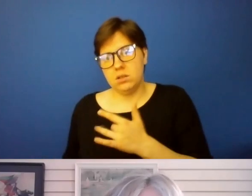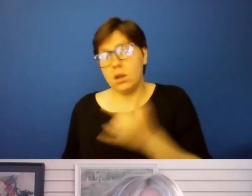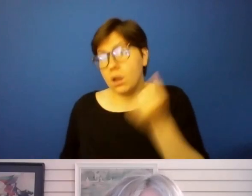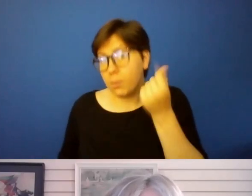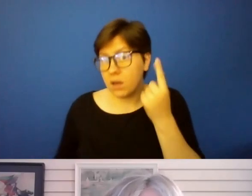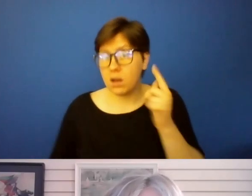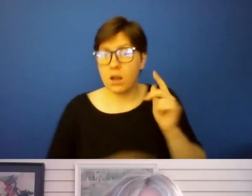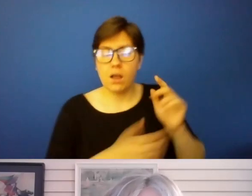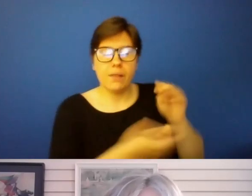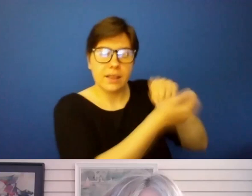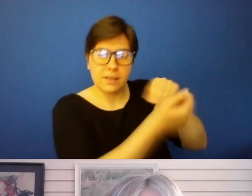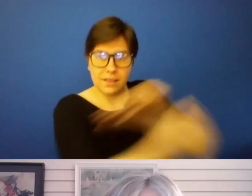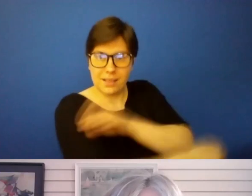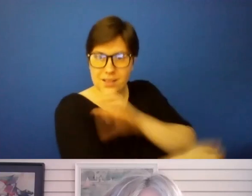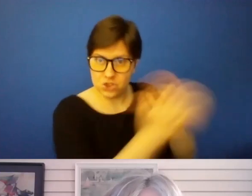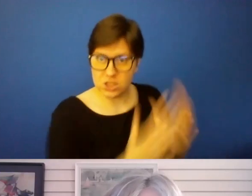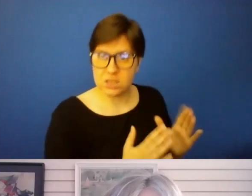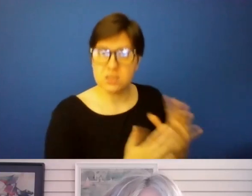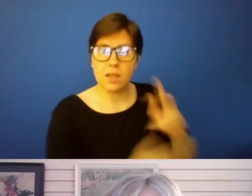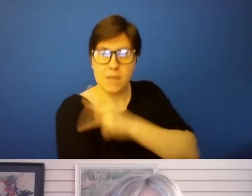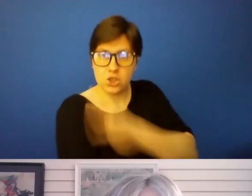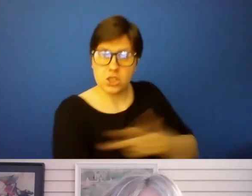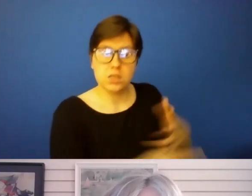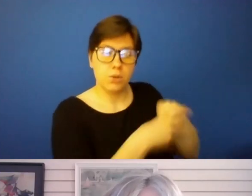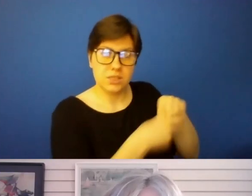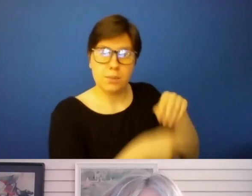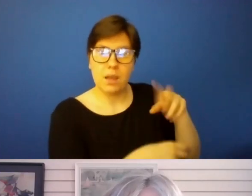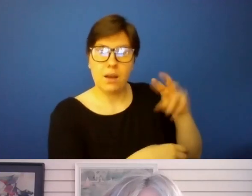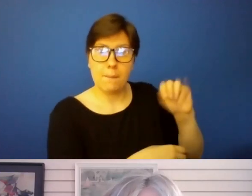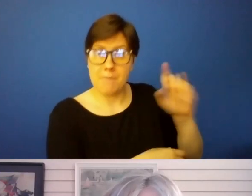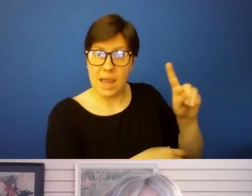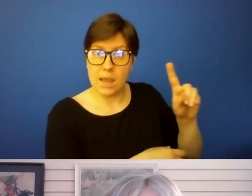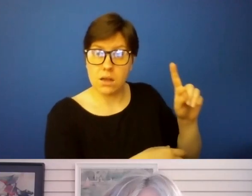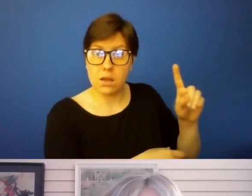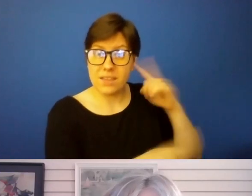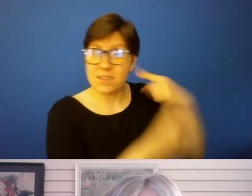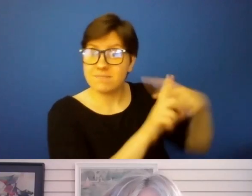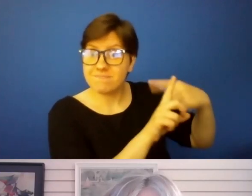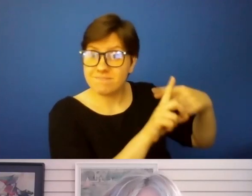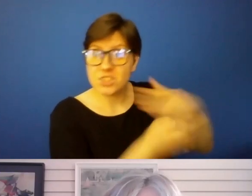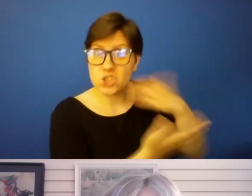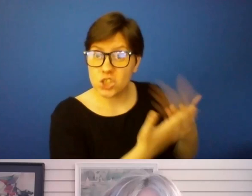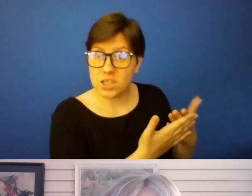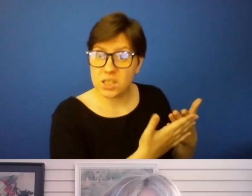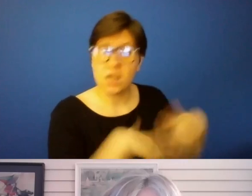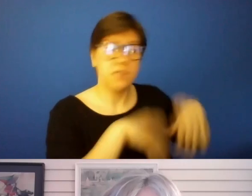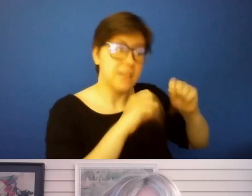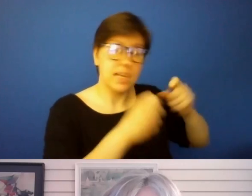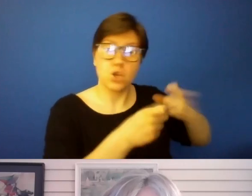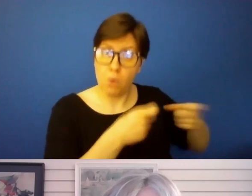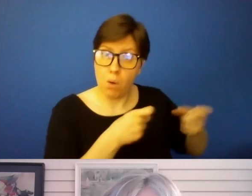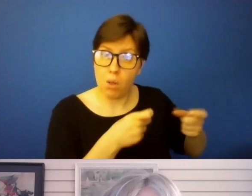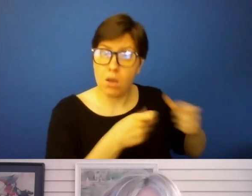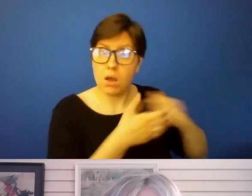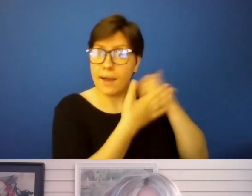the clinicians and the patients that participate in MAID, think that they are doing something good. They're taking control and they are